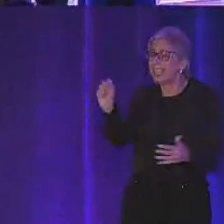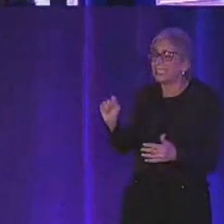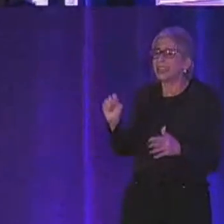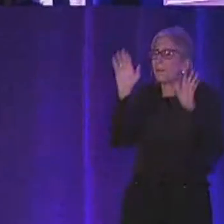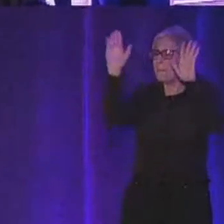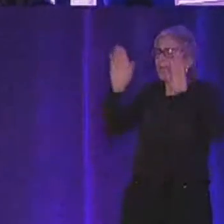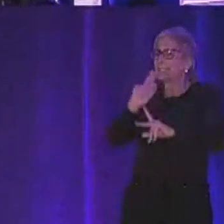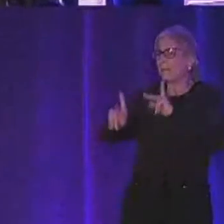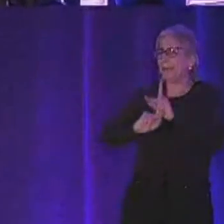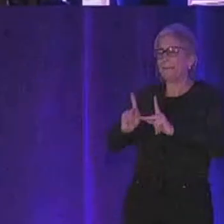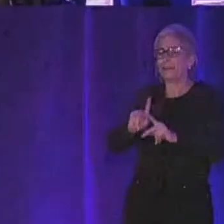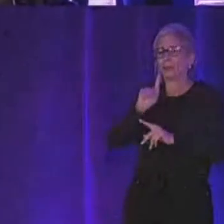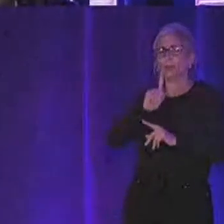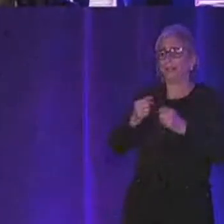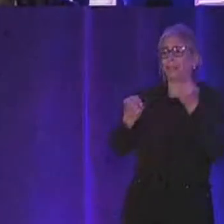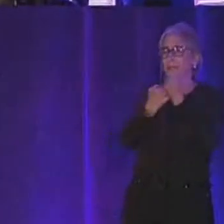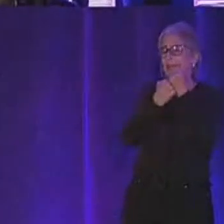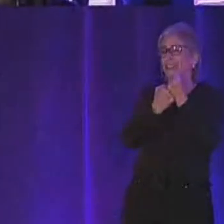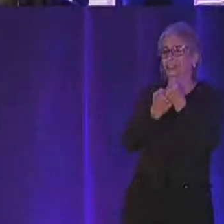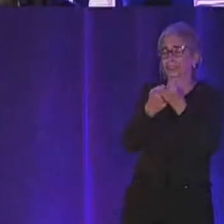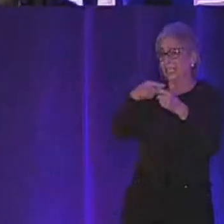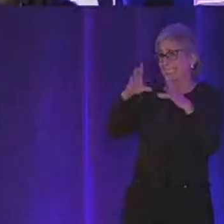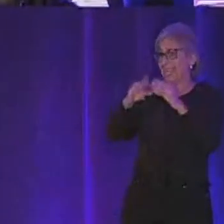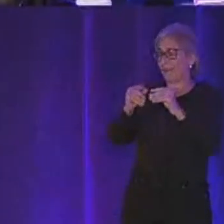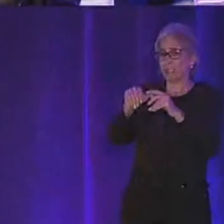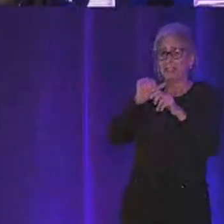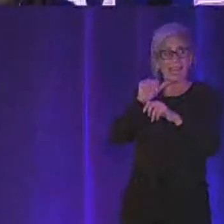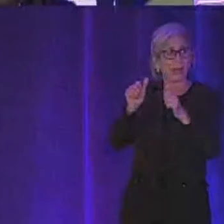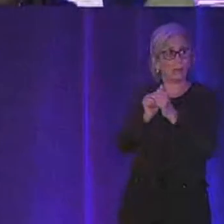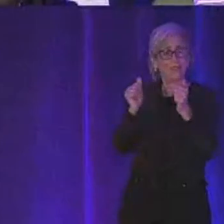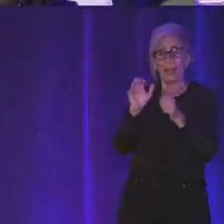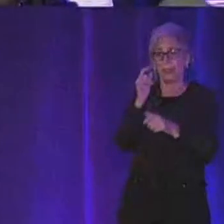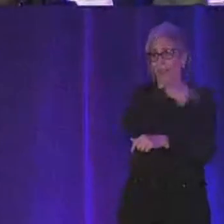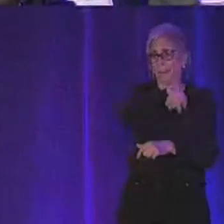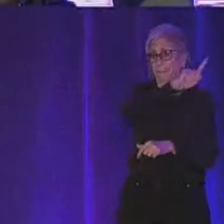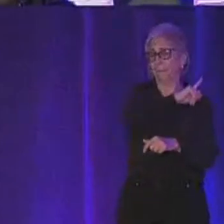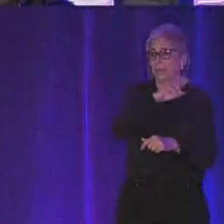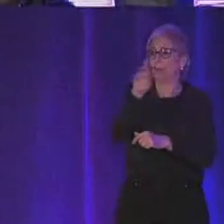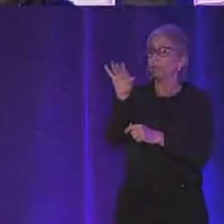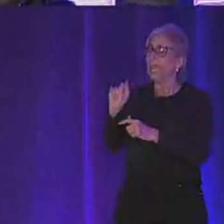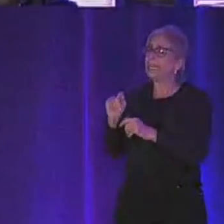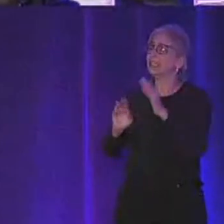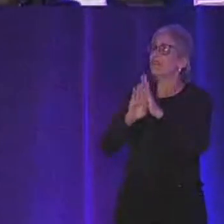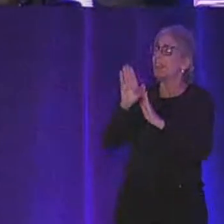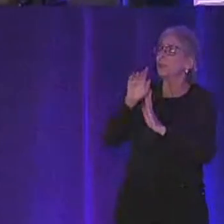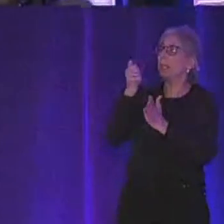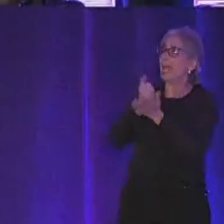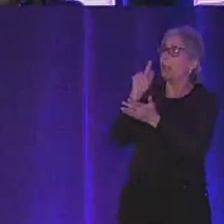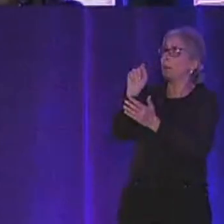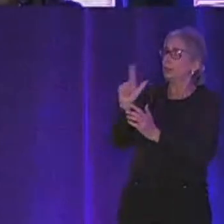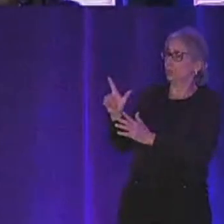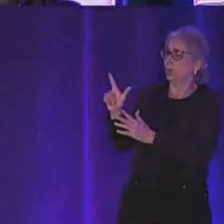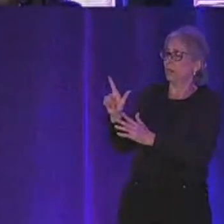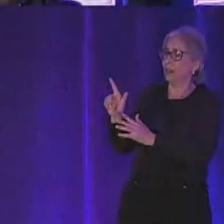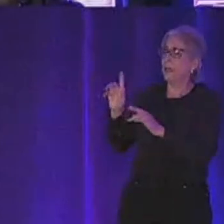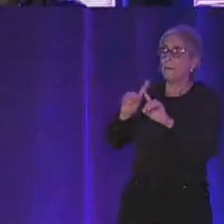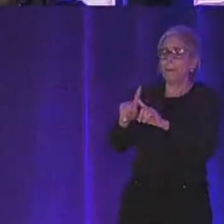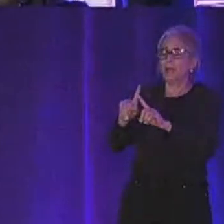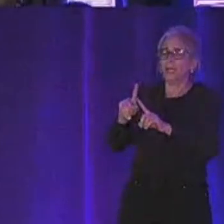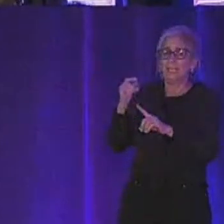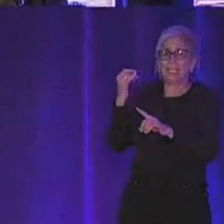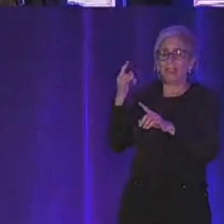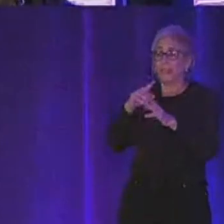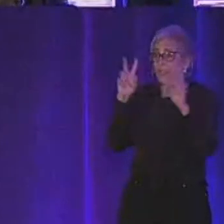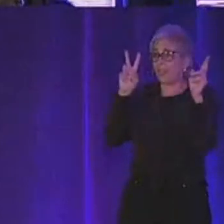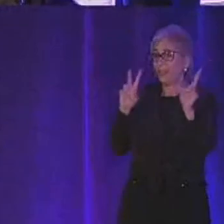amazing people. And really, this conference wouldn't be much without them. So React as a developer help tool. I don't know if you all caught on, but the theme of this